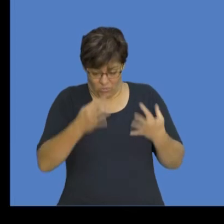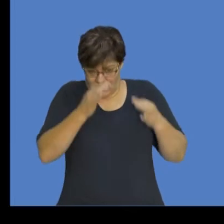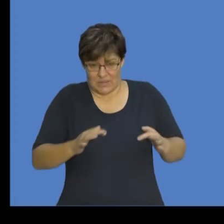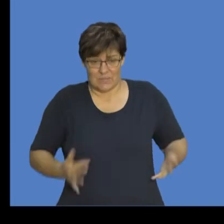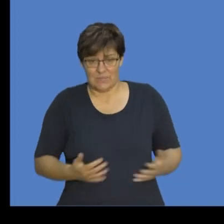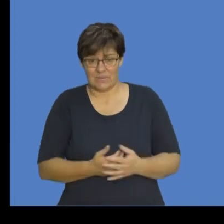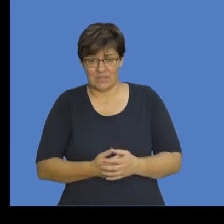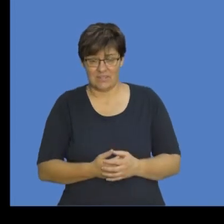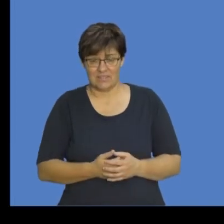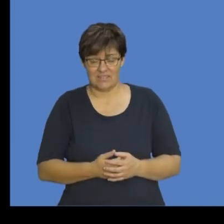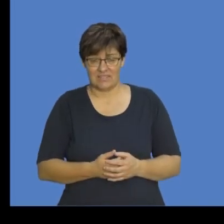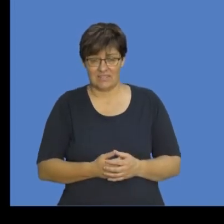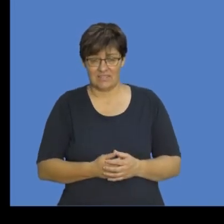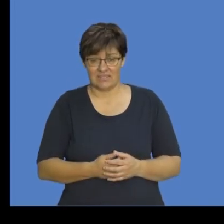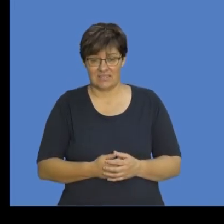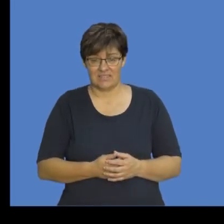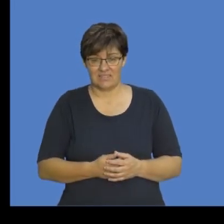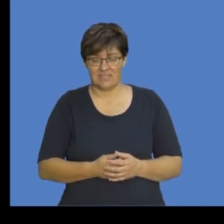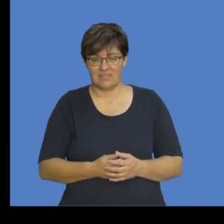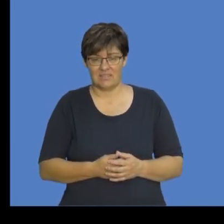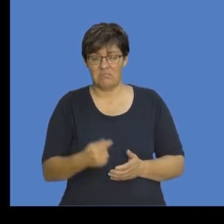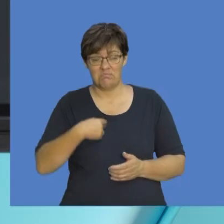Then where do we go from there?